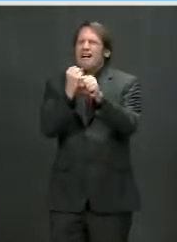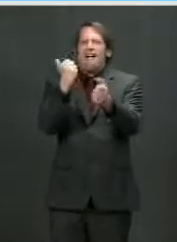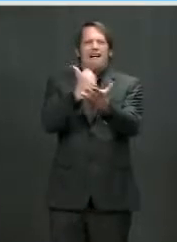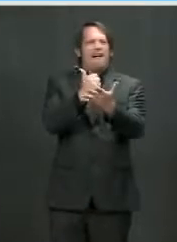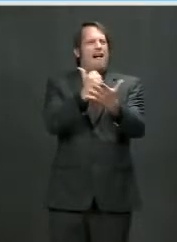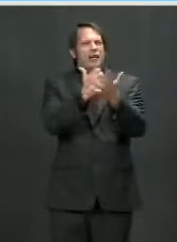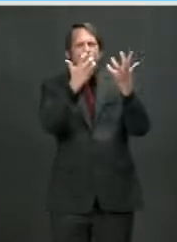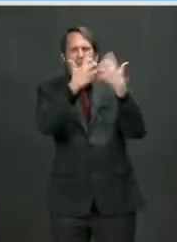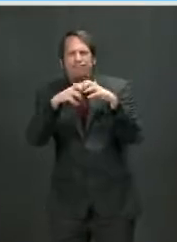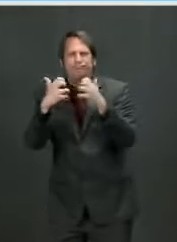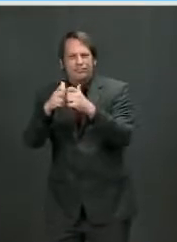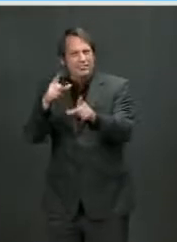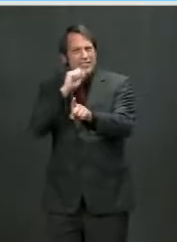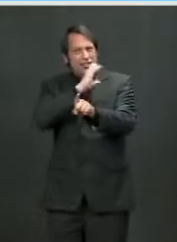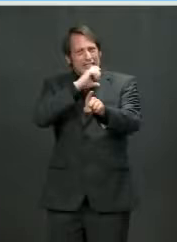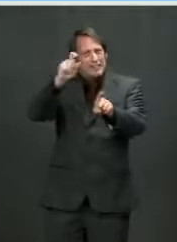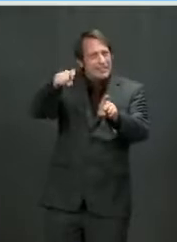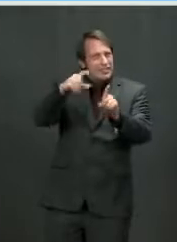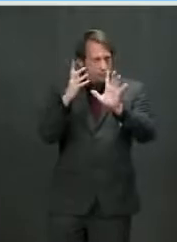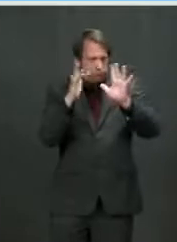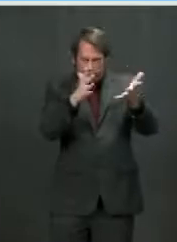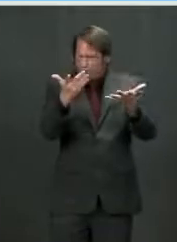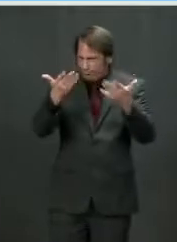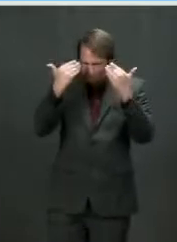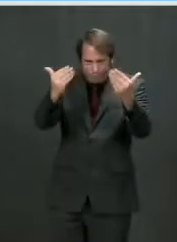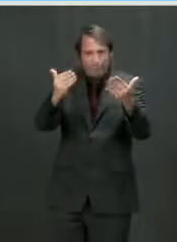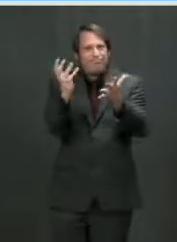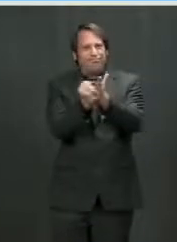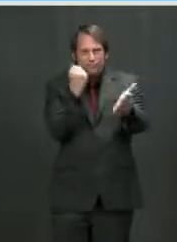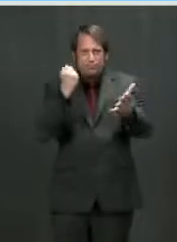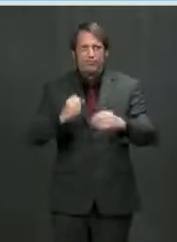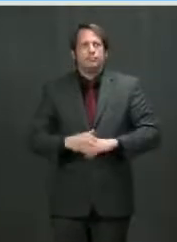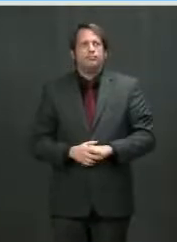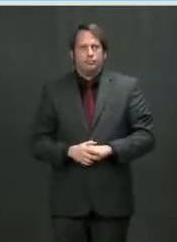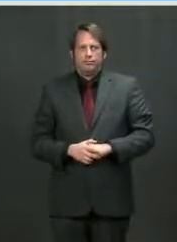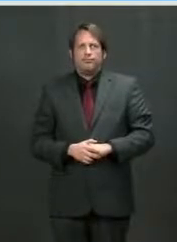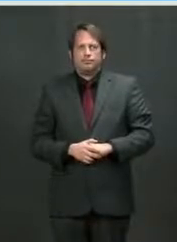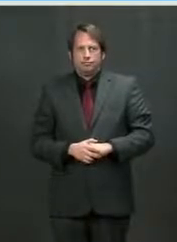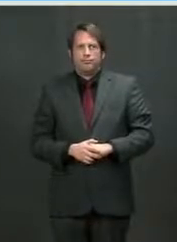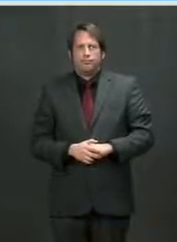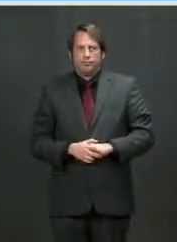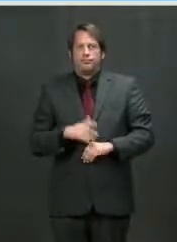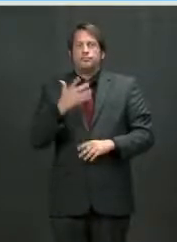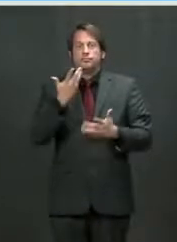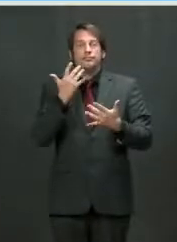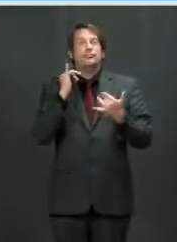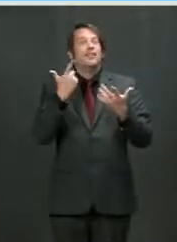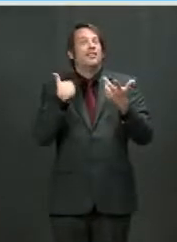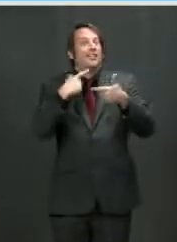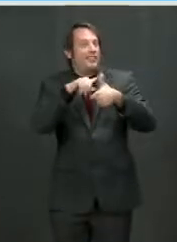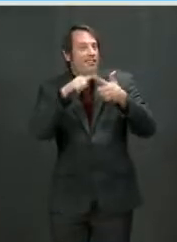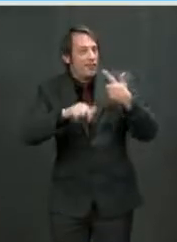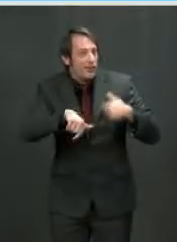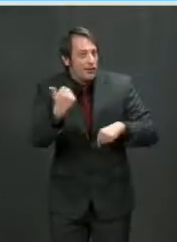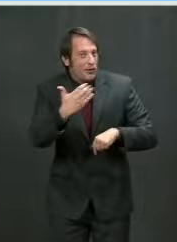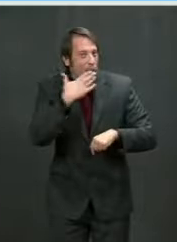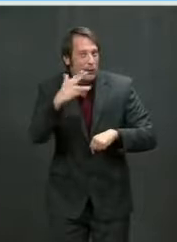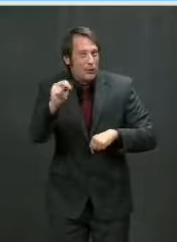need transportation or other help. The good news is that there are more and more locations in more places available for